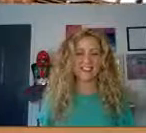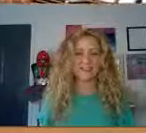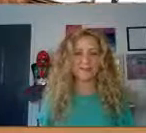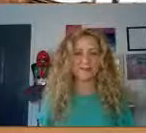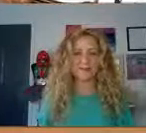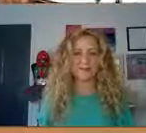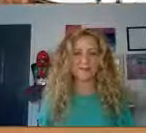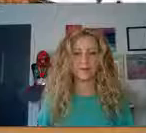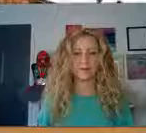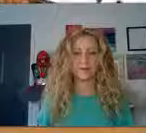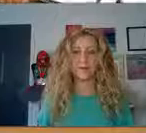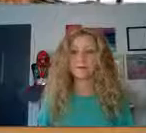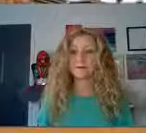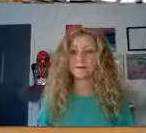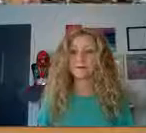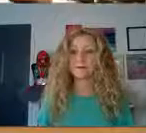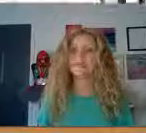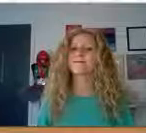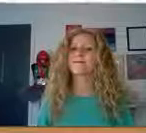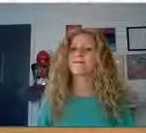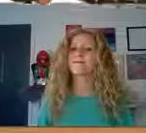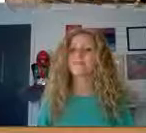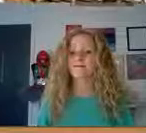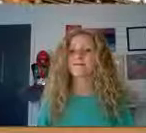shows two animals that fly high in the sky?